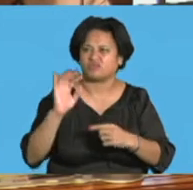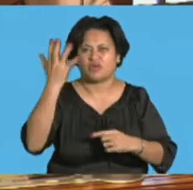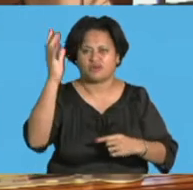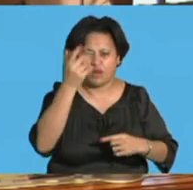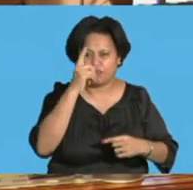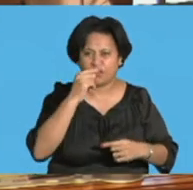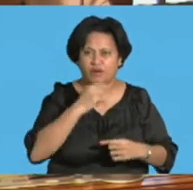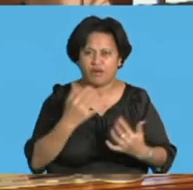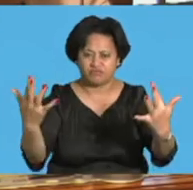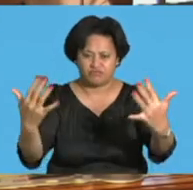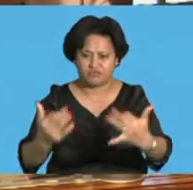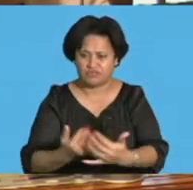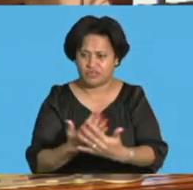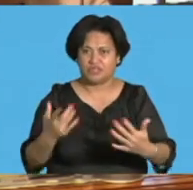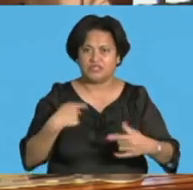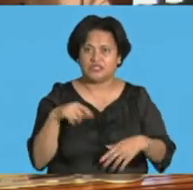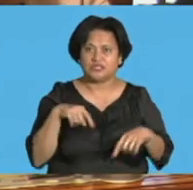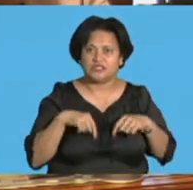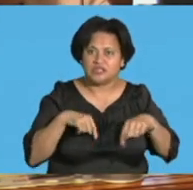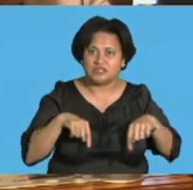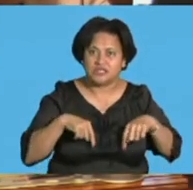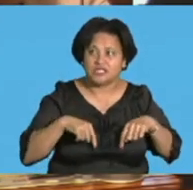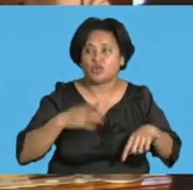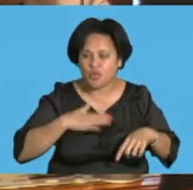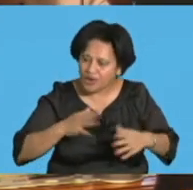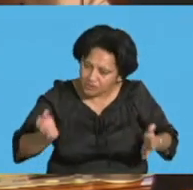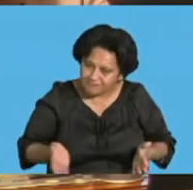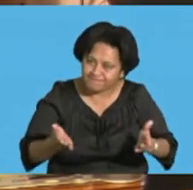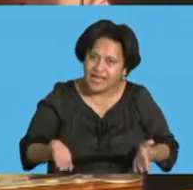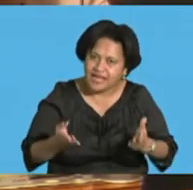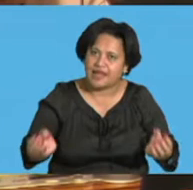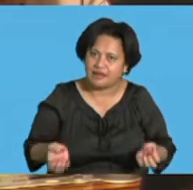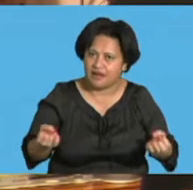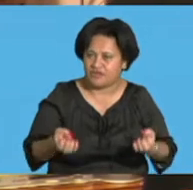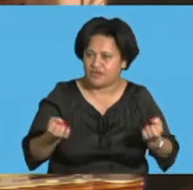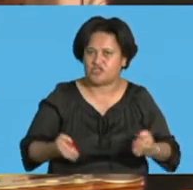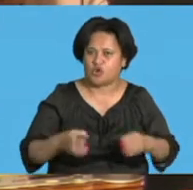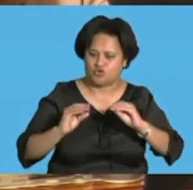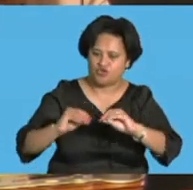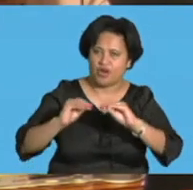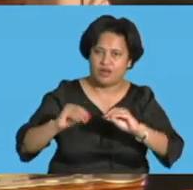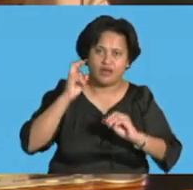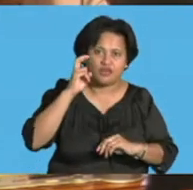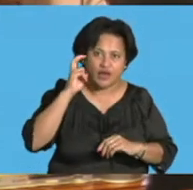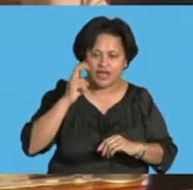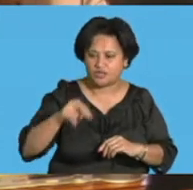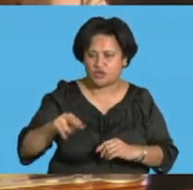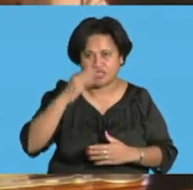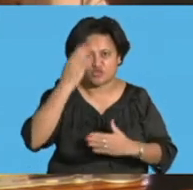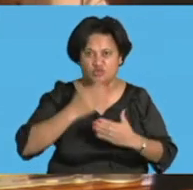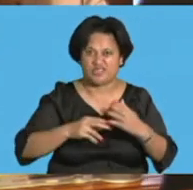organizations on a pilot this financial year and link it to other programs we run in partnership, for example, with Leadership